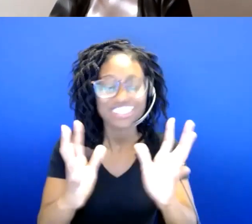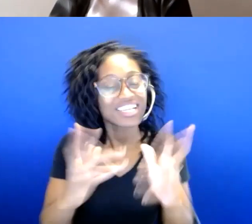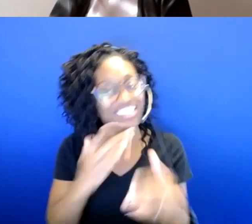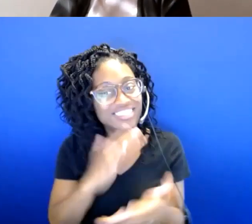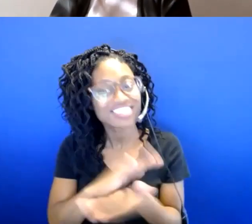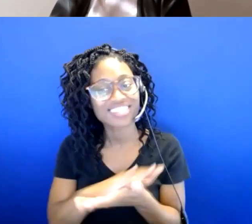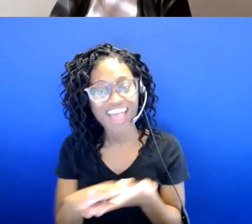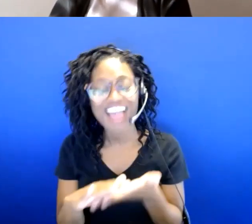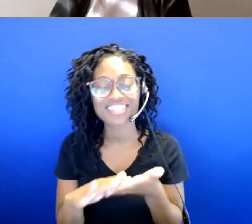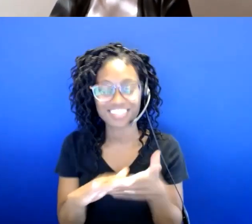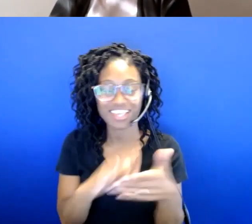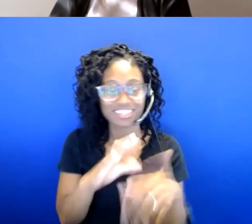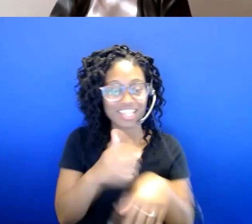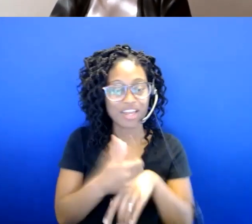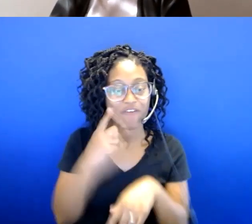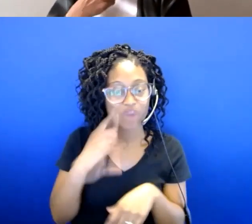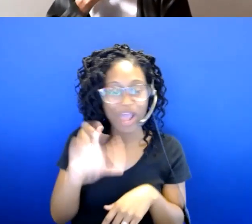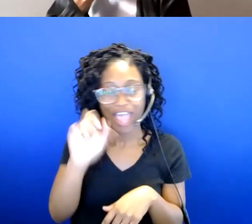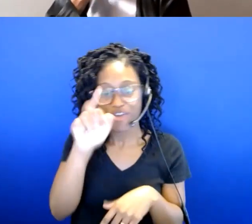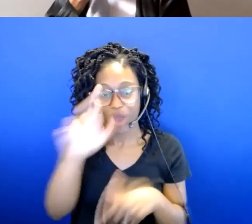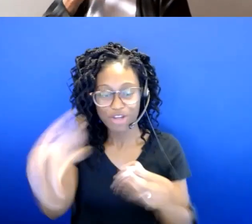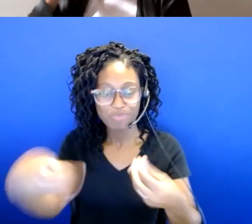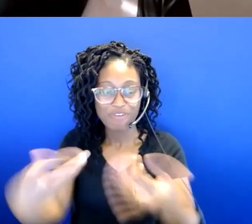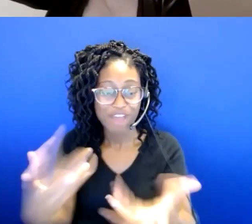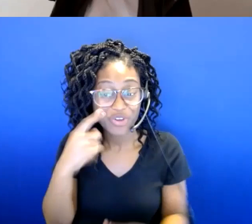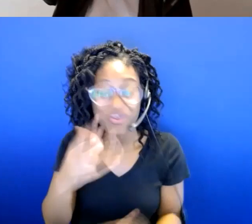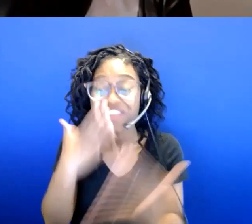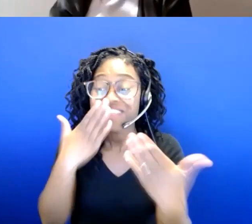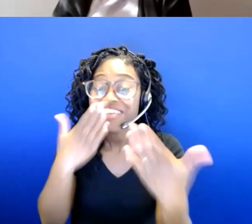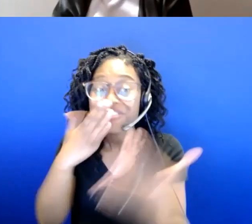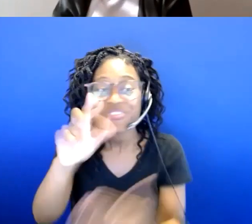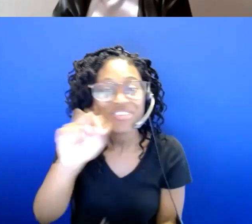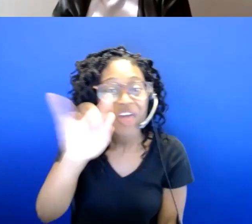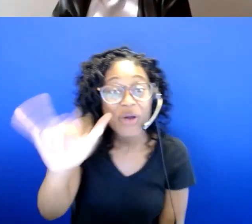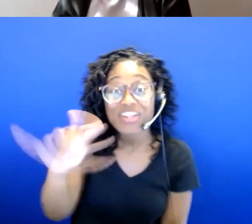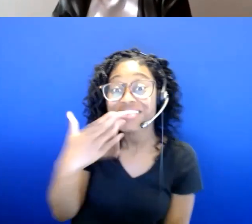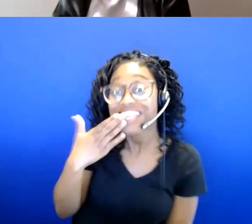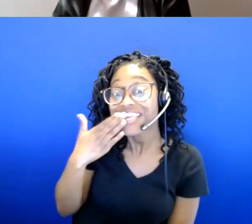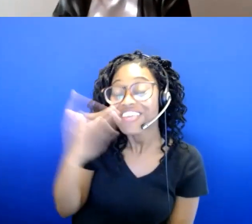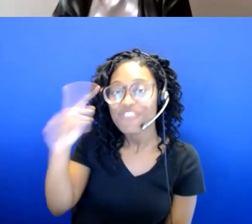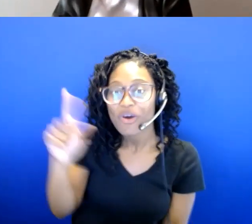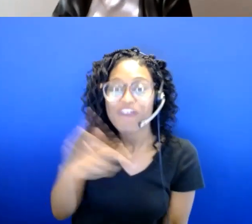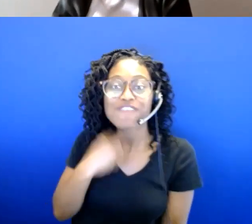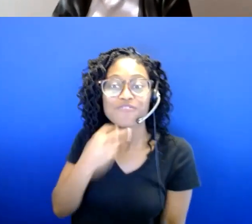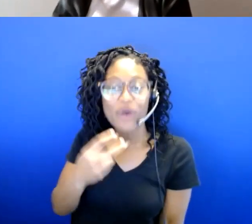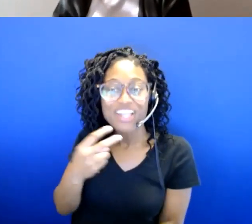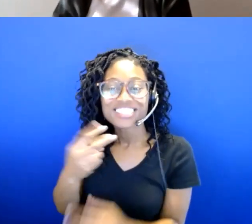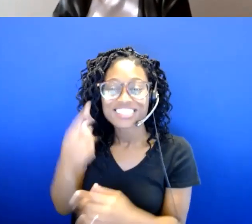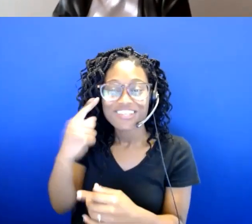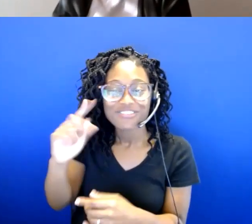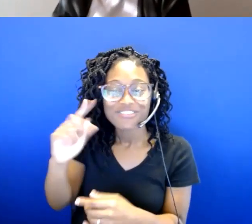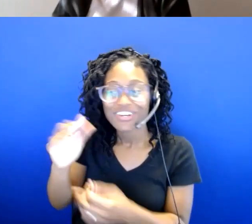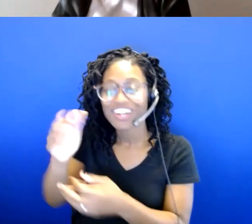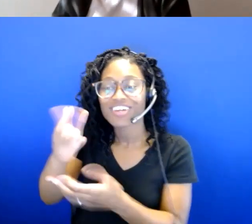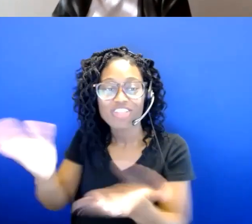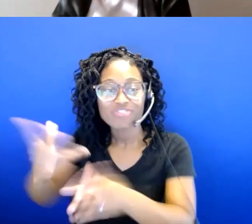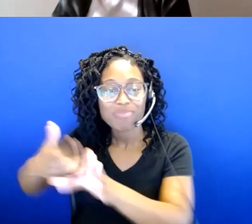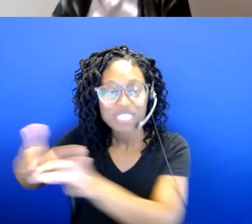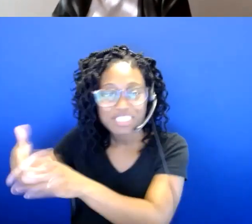is offering. Thanks. And Tony, thank you for being the voice of our participants.